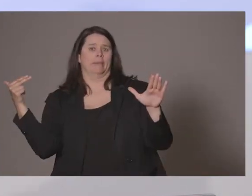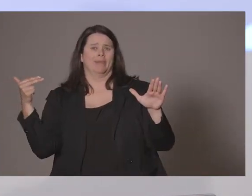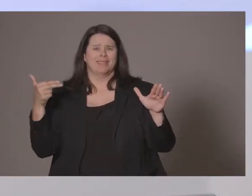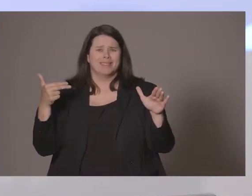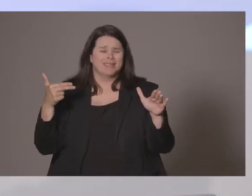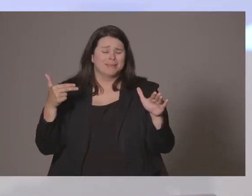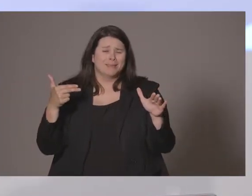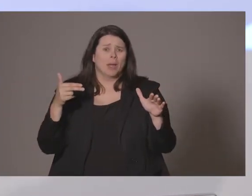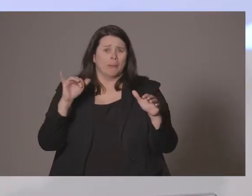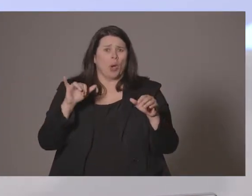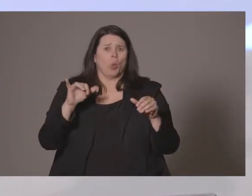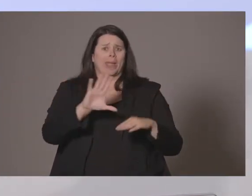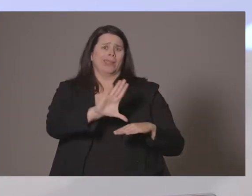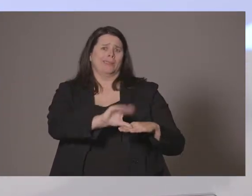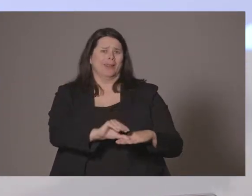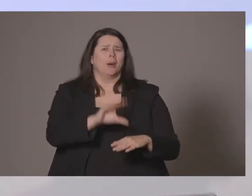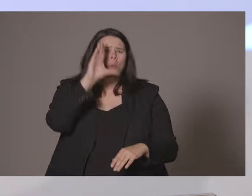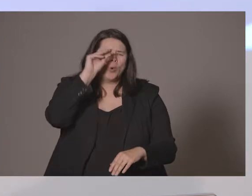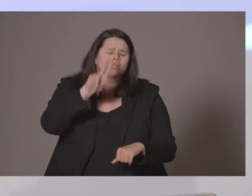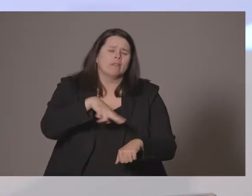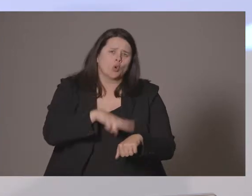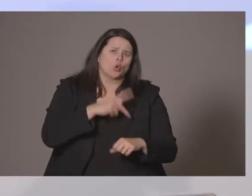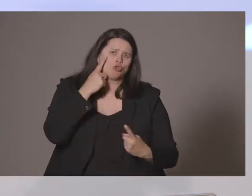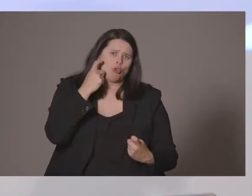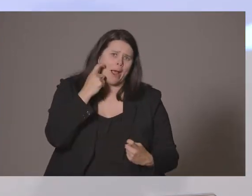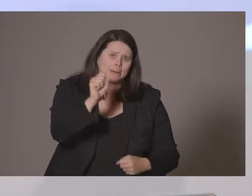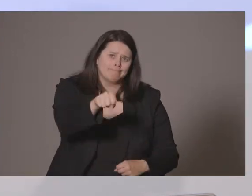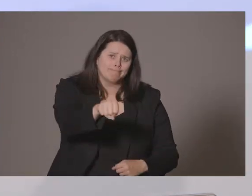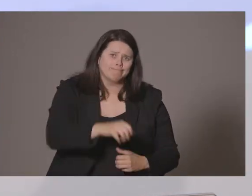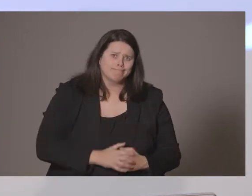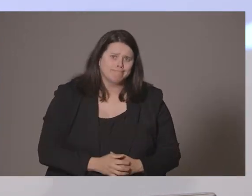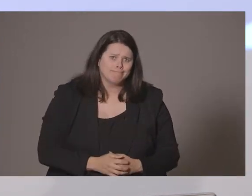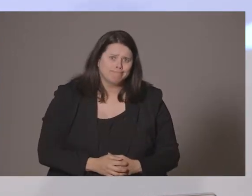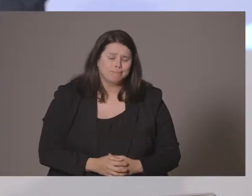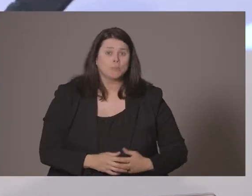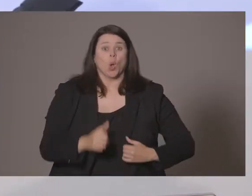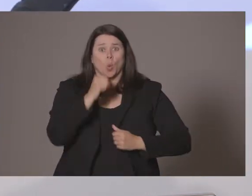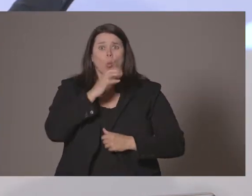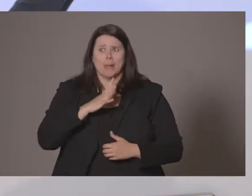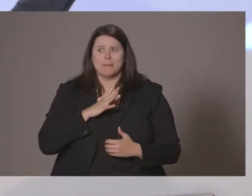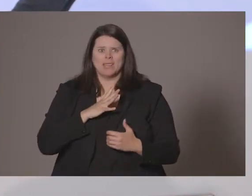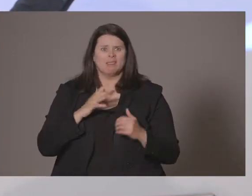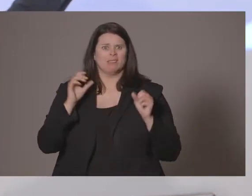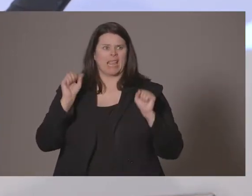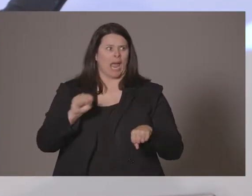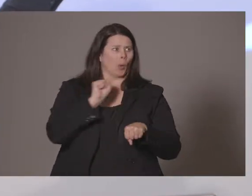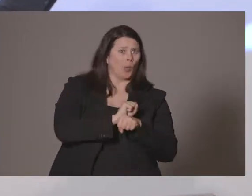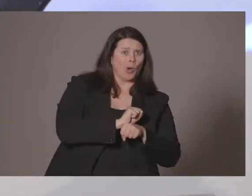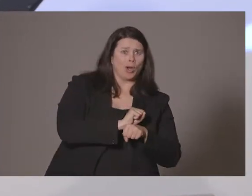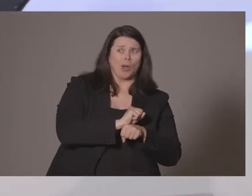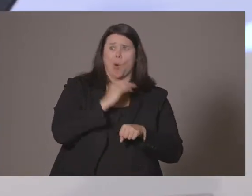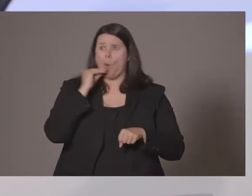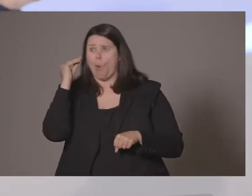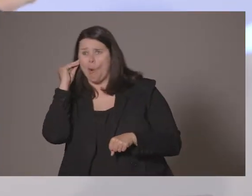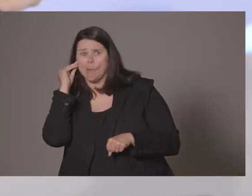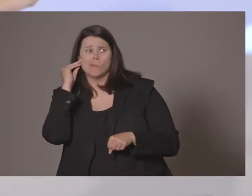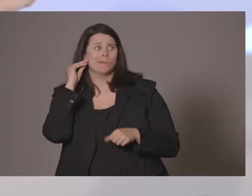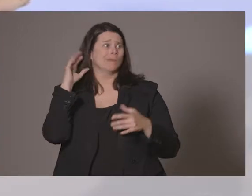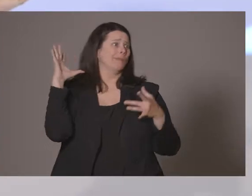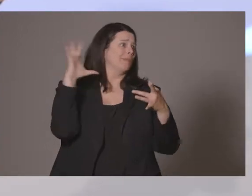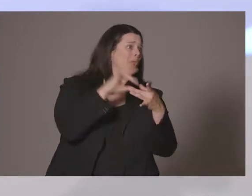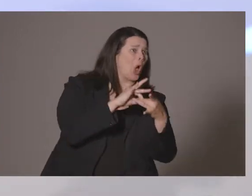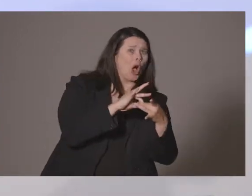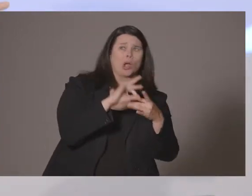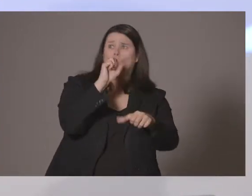gender. Boys, of course, cry. Women have lots of places that we belong and can engage